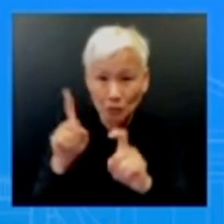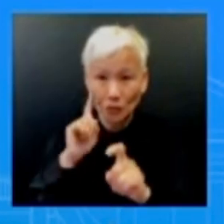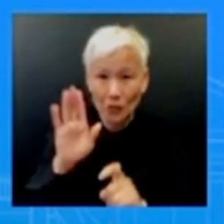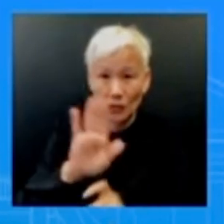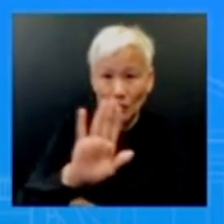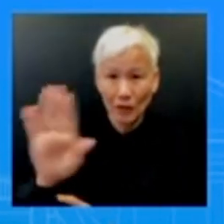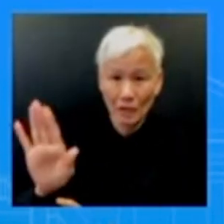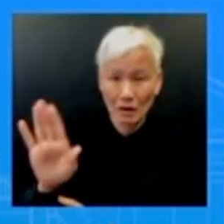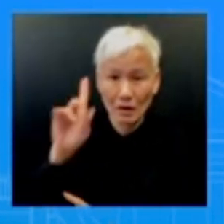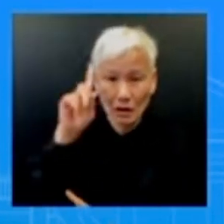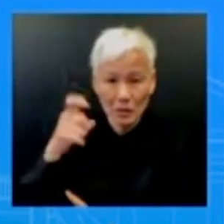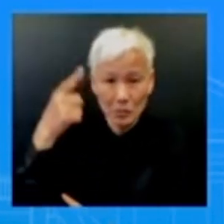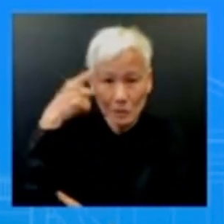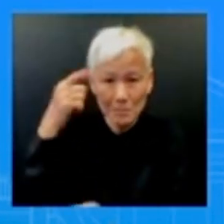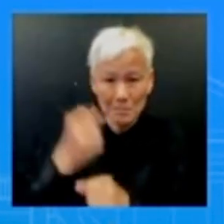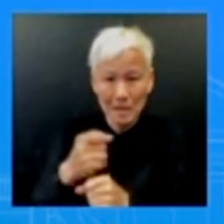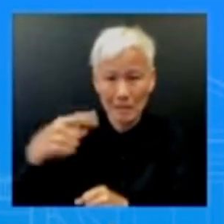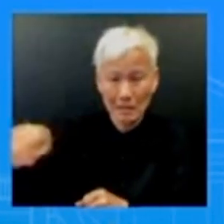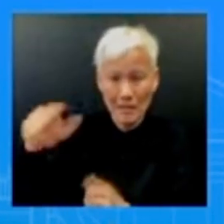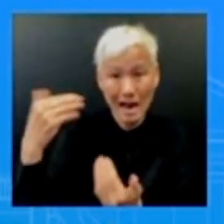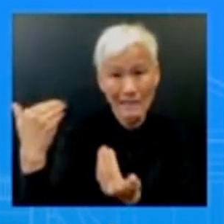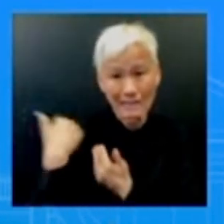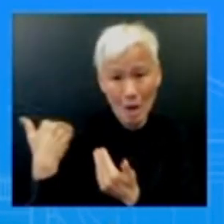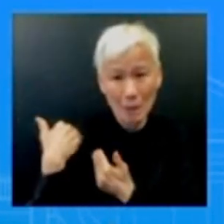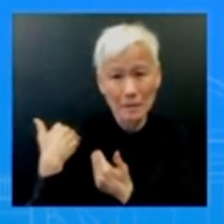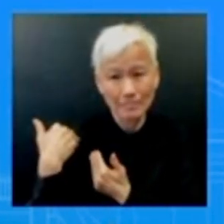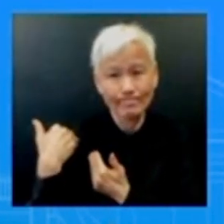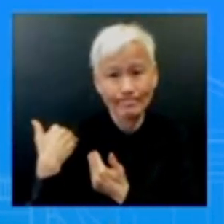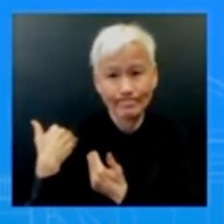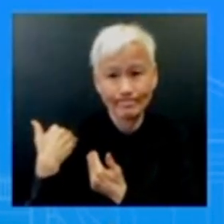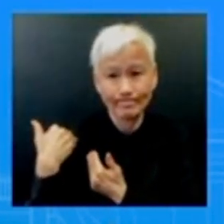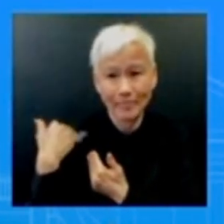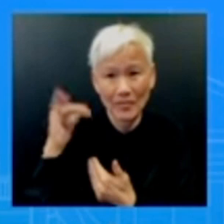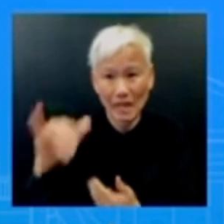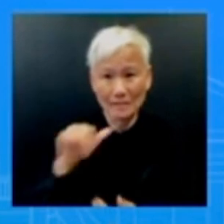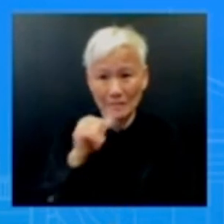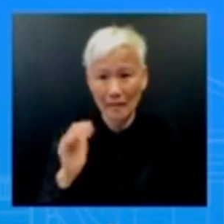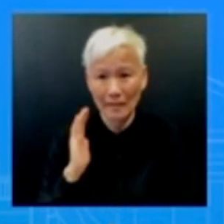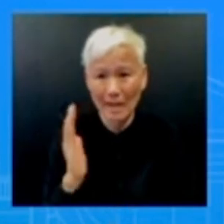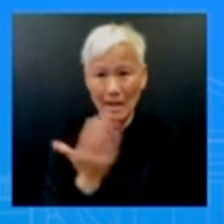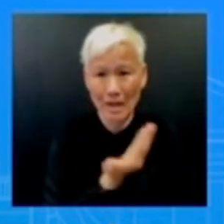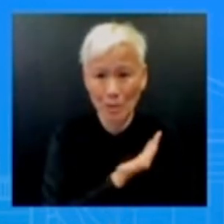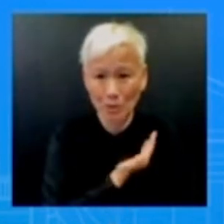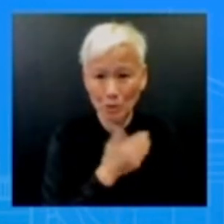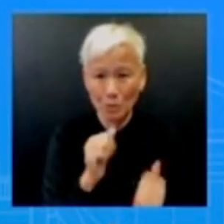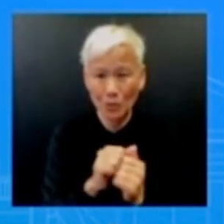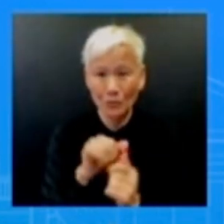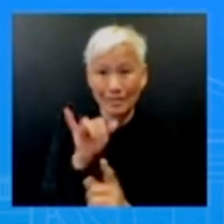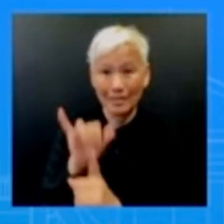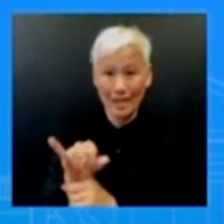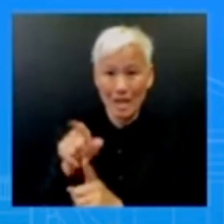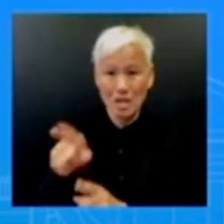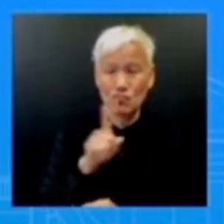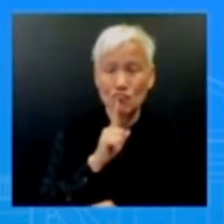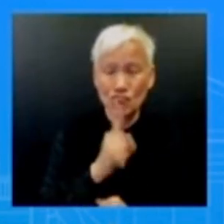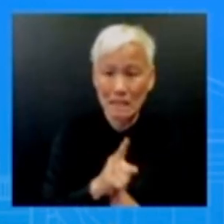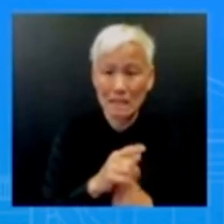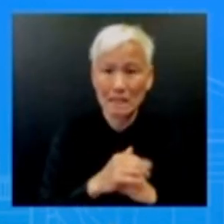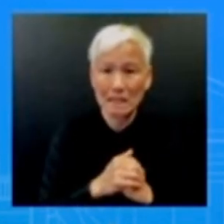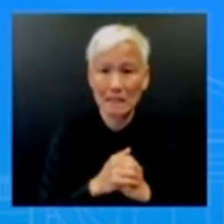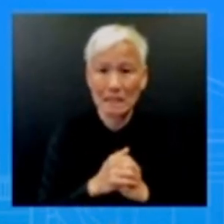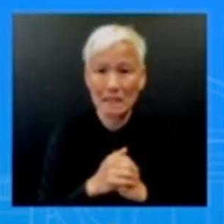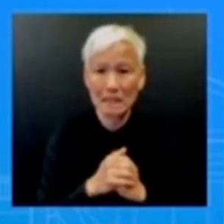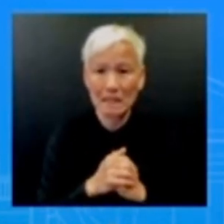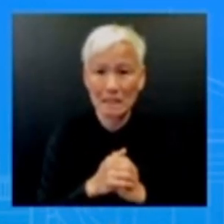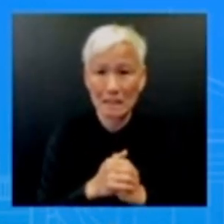here. This isn't about us. So with that, for you, there's some calls over the weekend, last couple of days, from